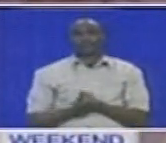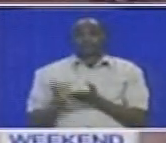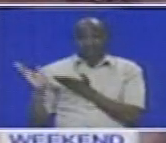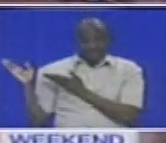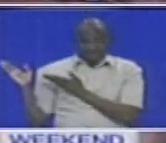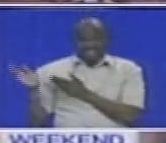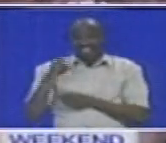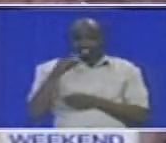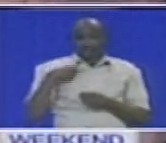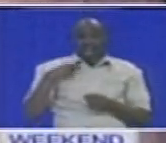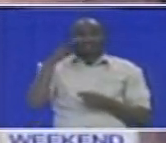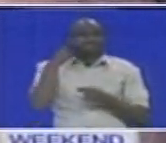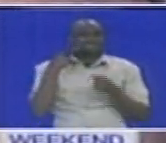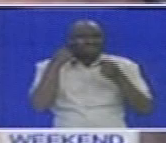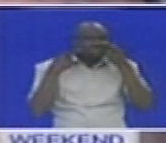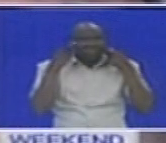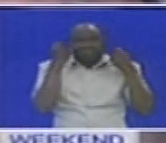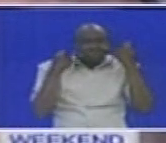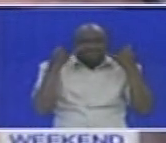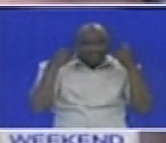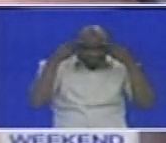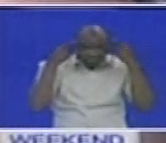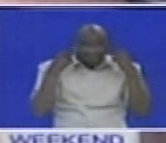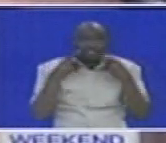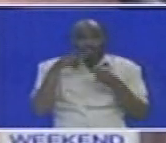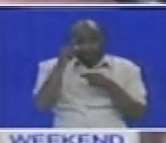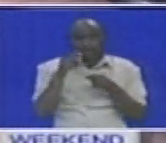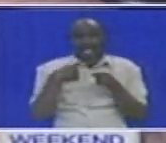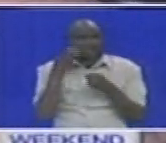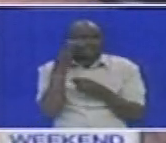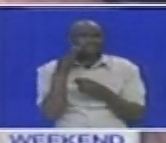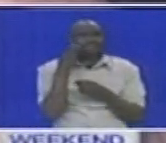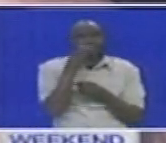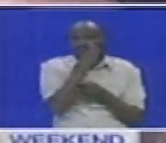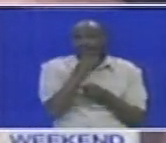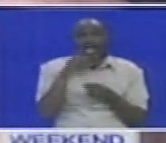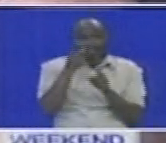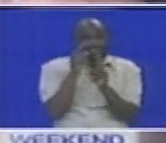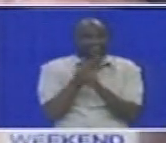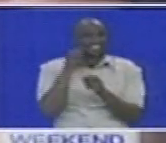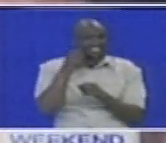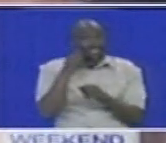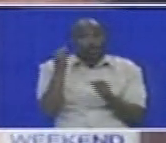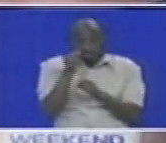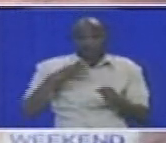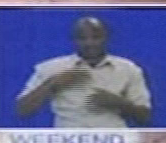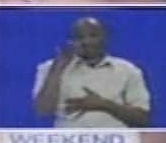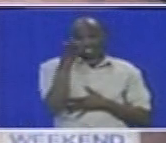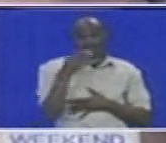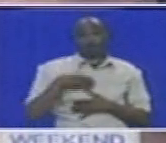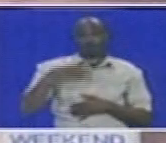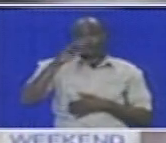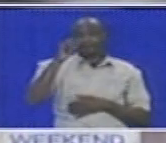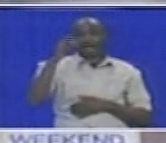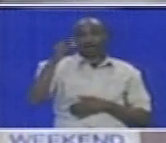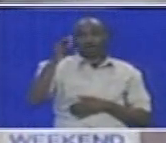The deep creases on their faces cannot conceal the dark markings etched on the skin of the older members of the Makonde